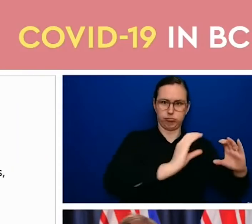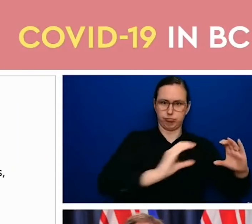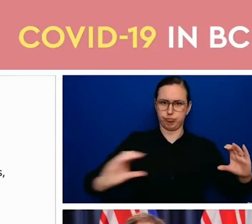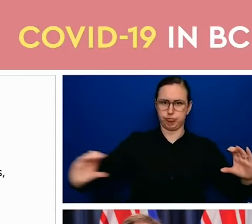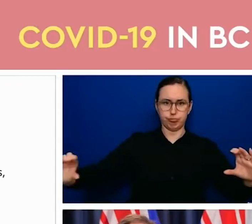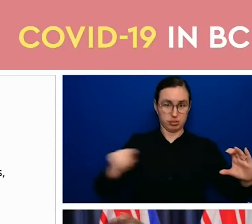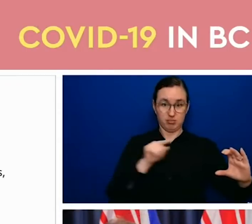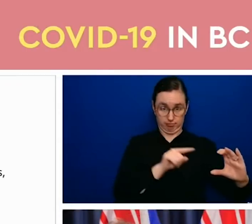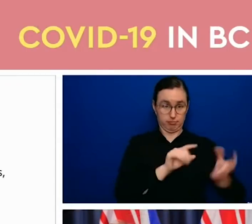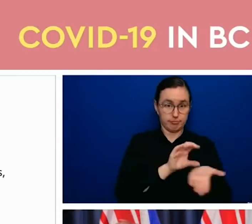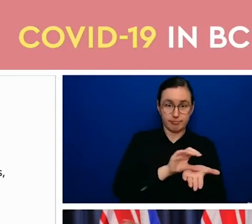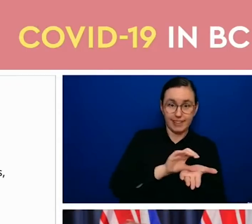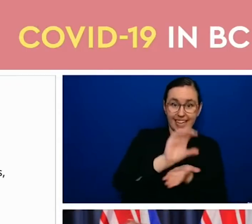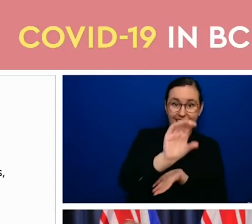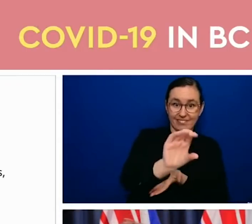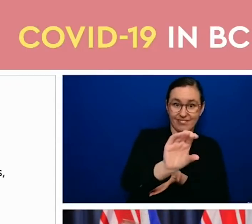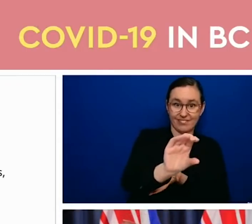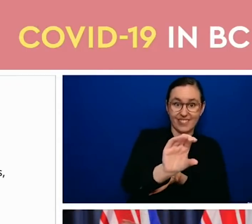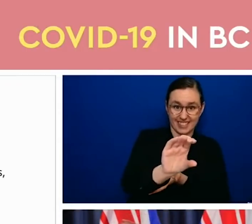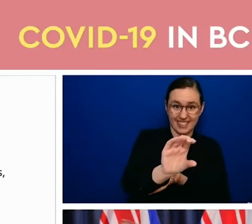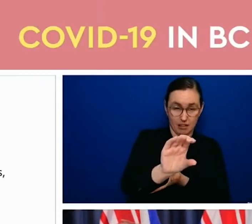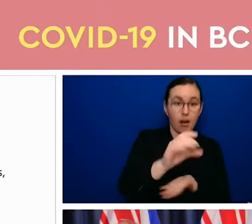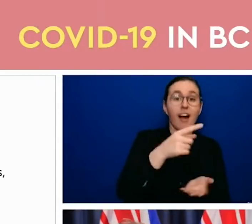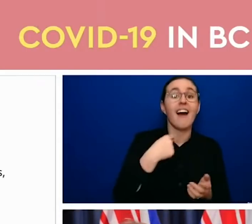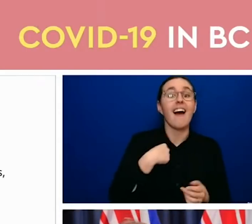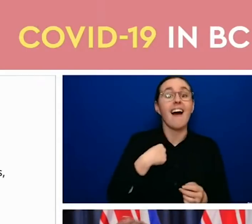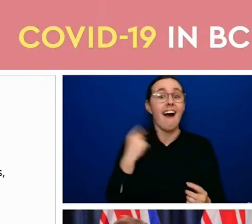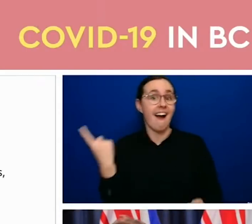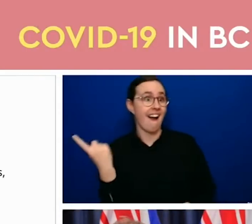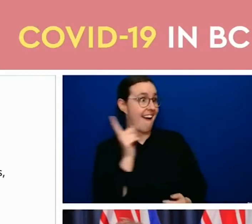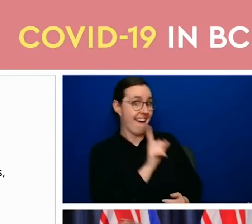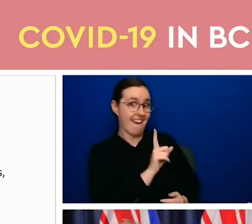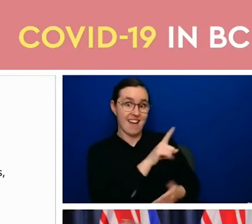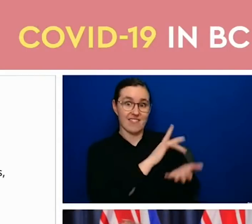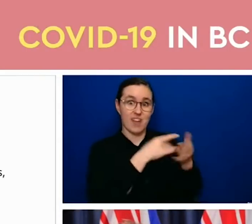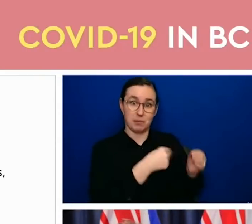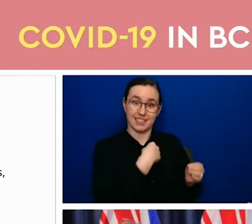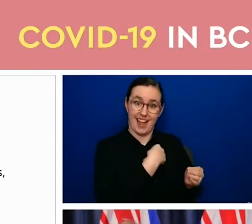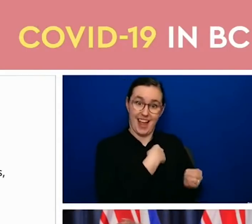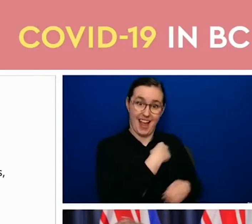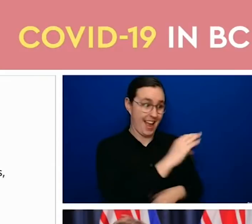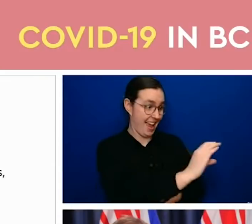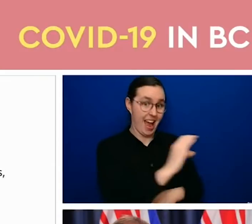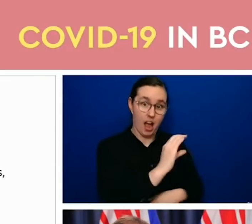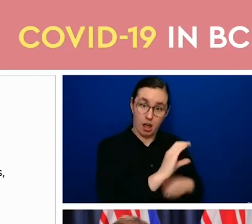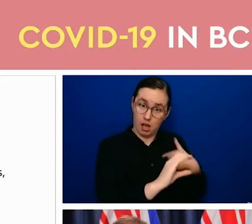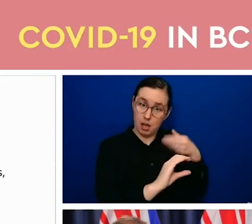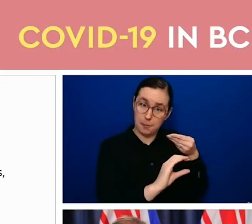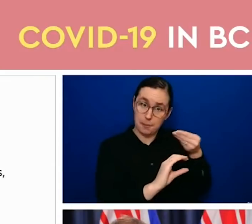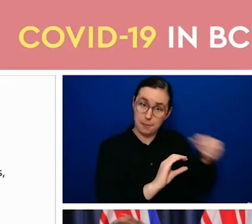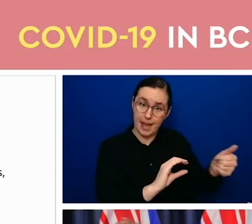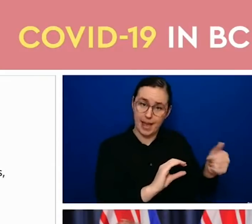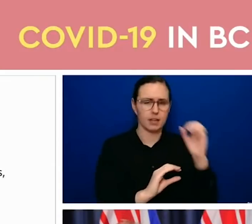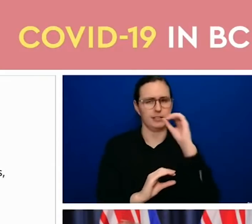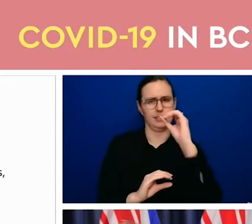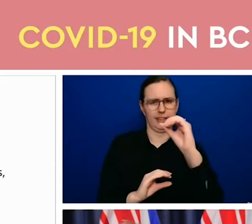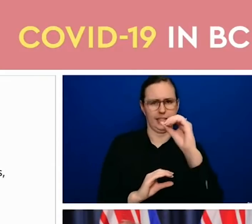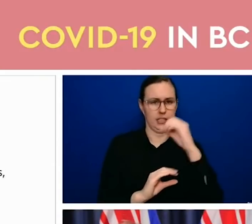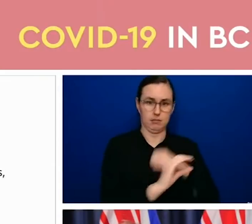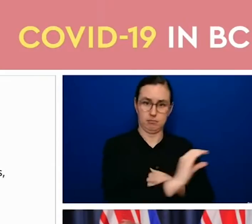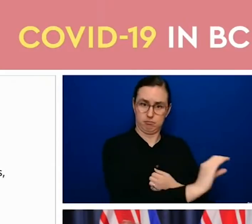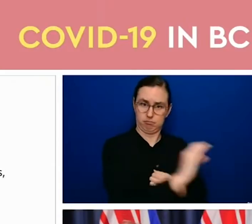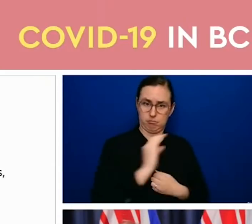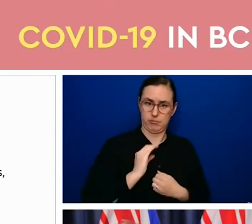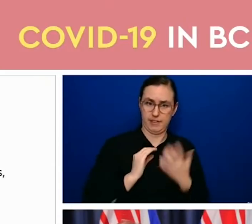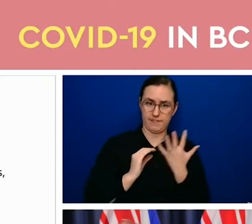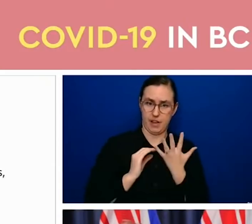tests. More than 865,000 have already been prepositioned to a pharmacy distributor from which pharmacies can order and receive